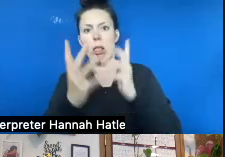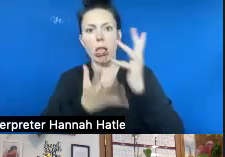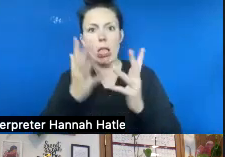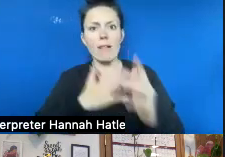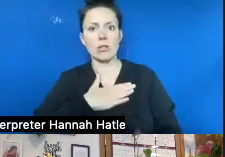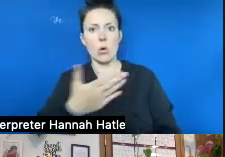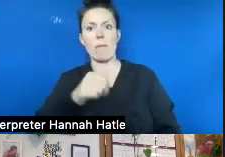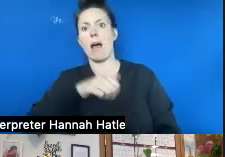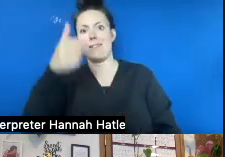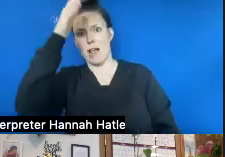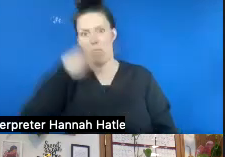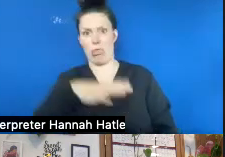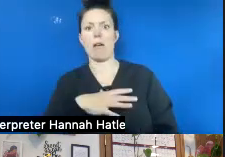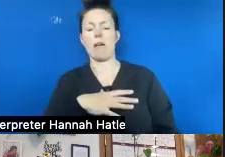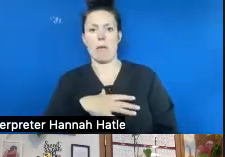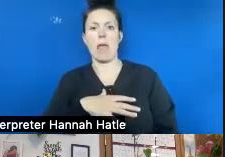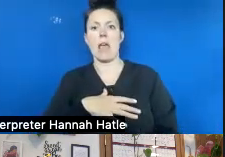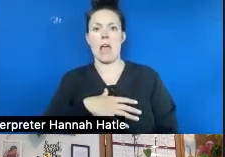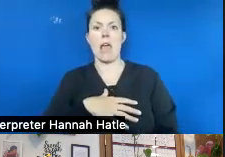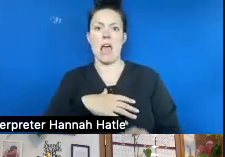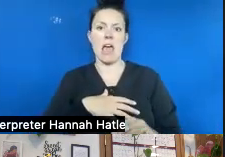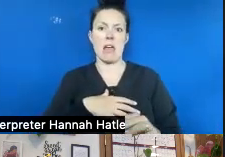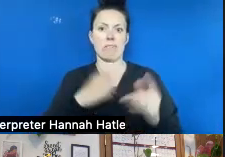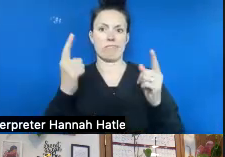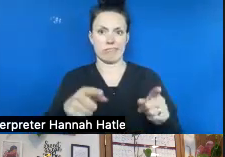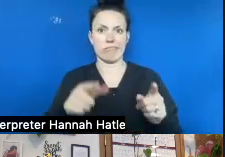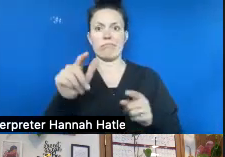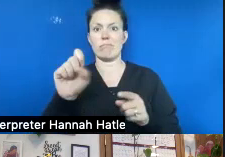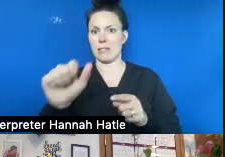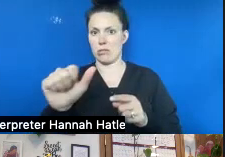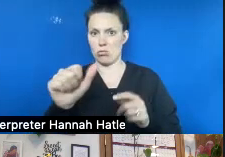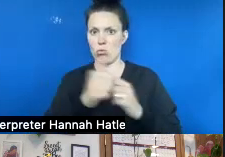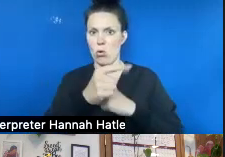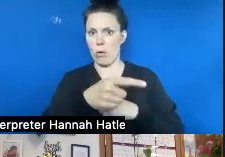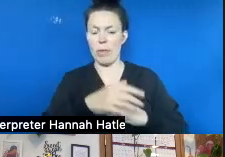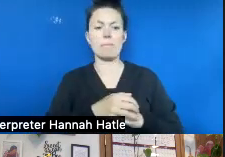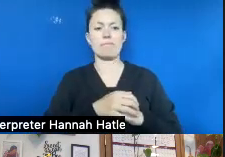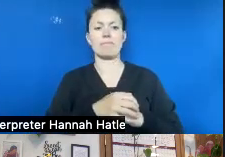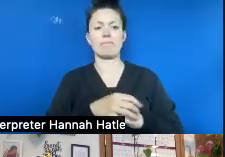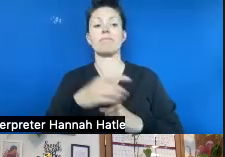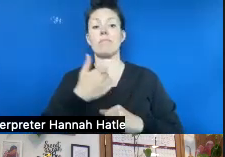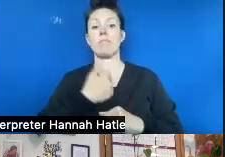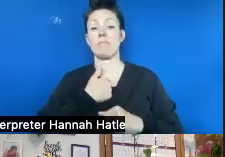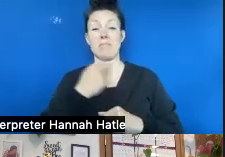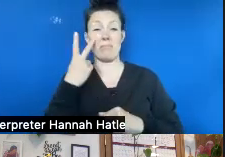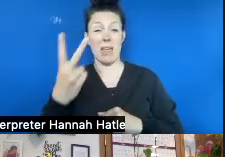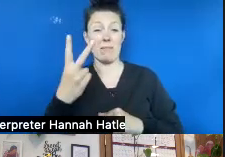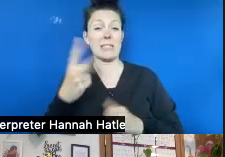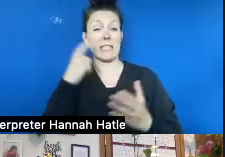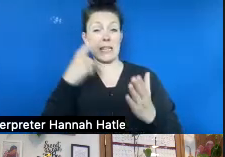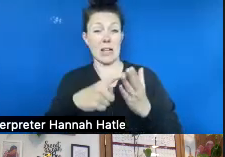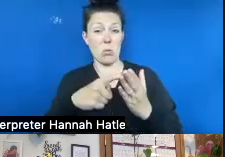being protected within the criminal justice system. I have witnessed and seen and experienced